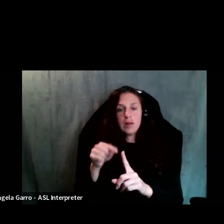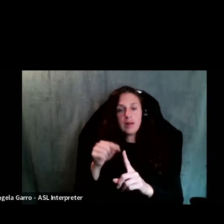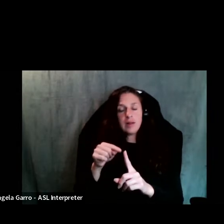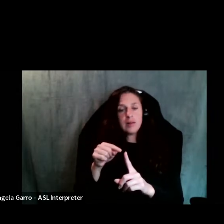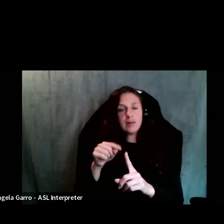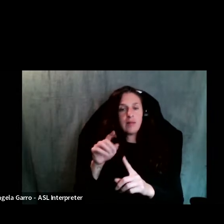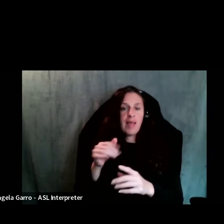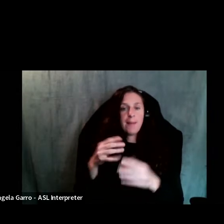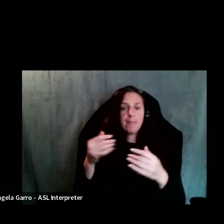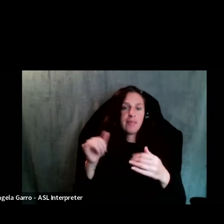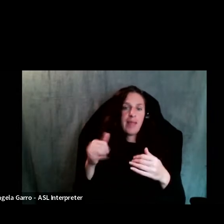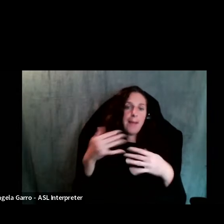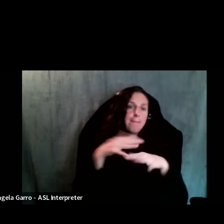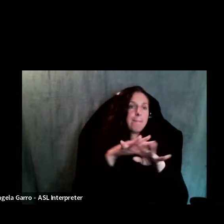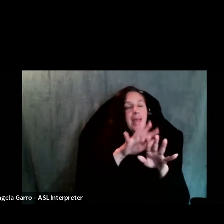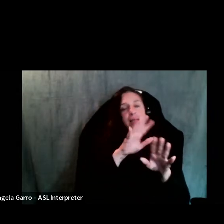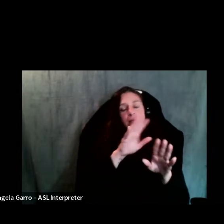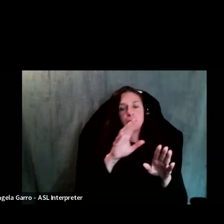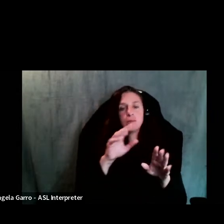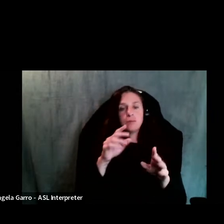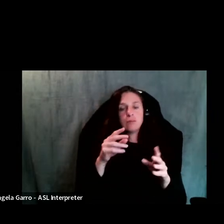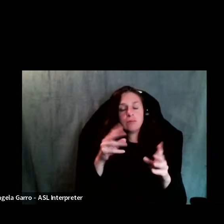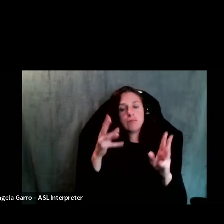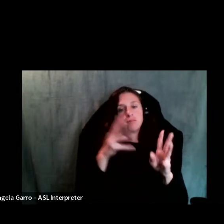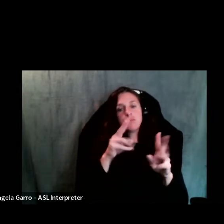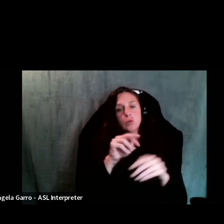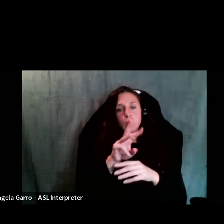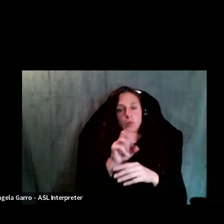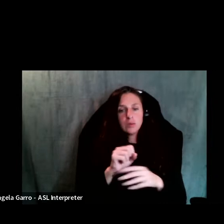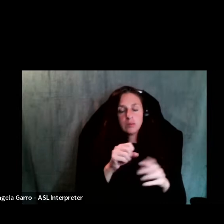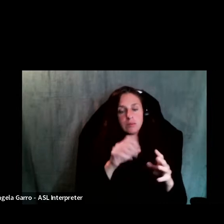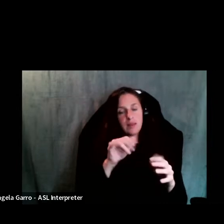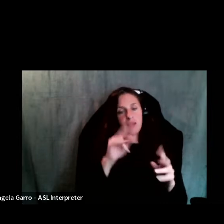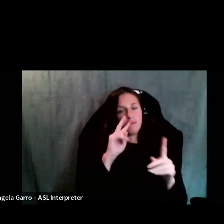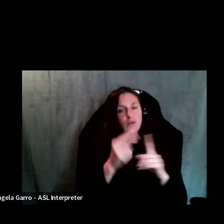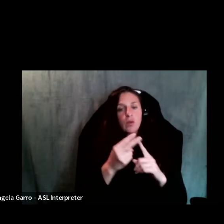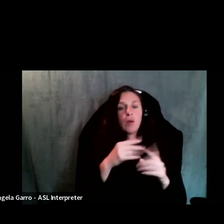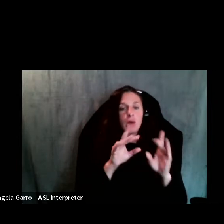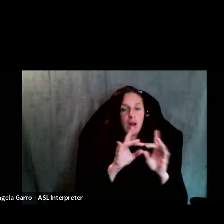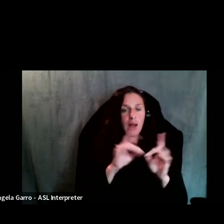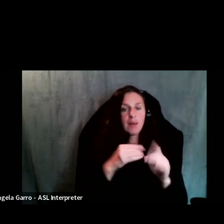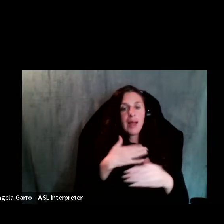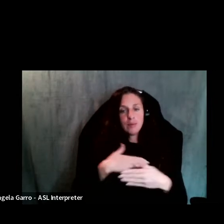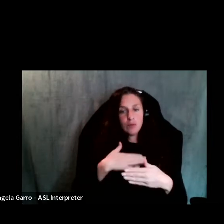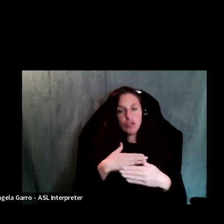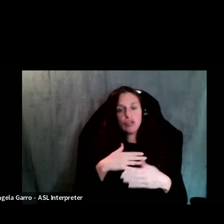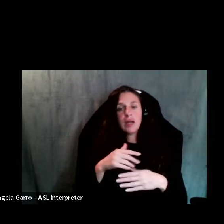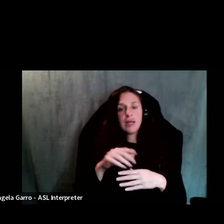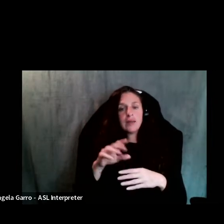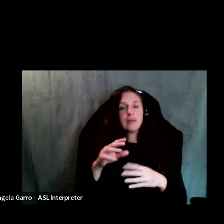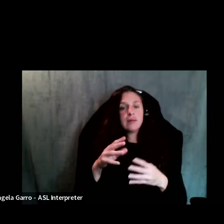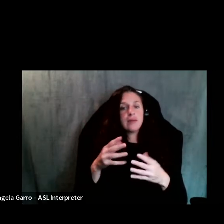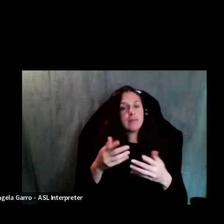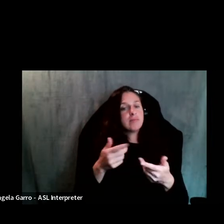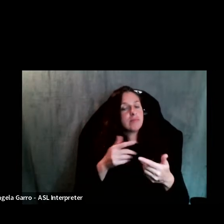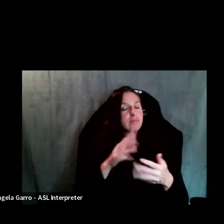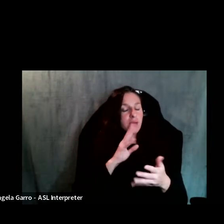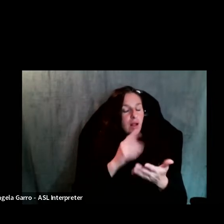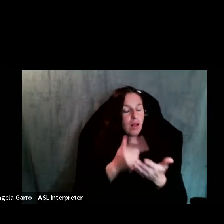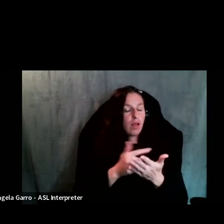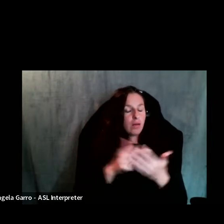the mainstream view. I just want to make another comment that I appreciate the dialogue here, and that's it. Thank